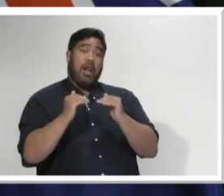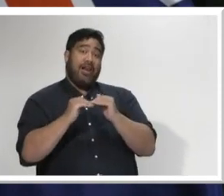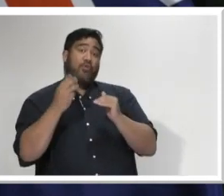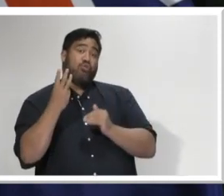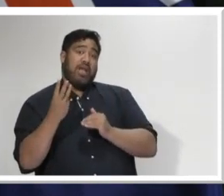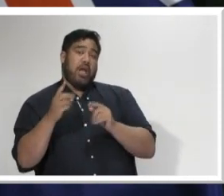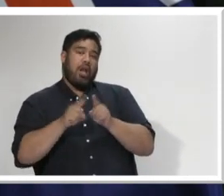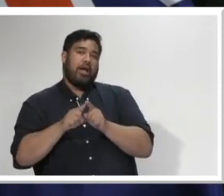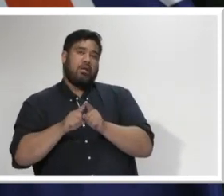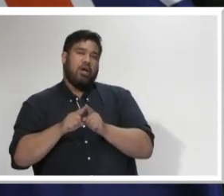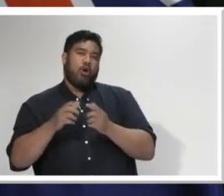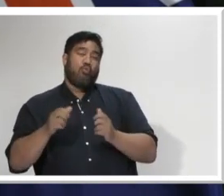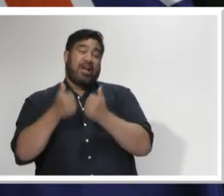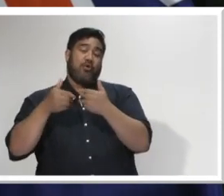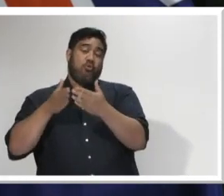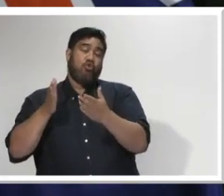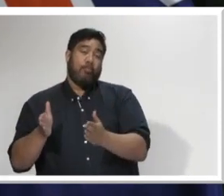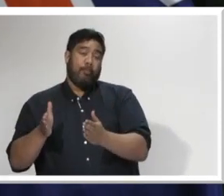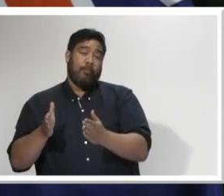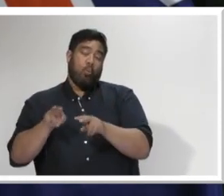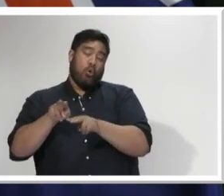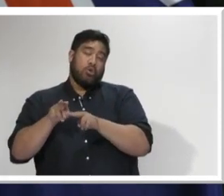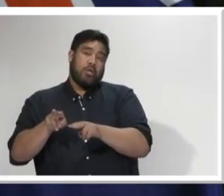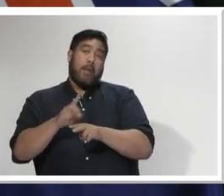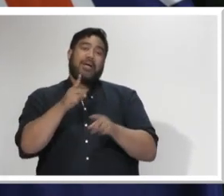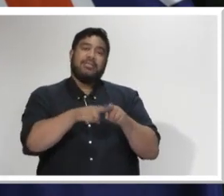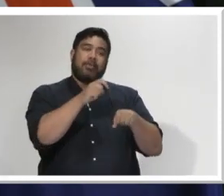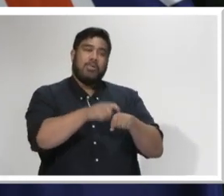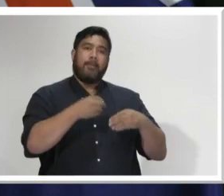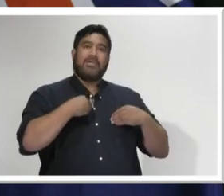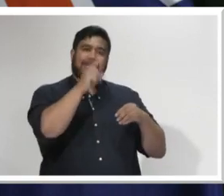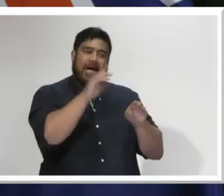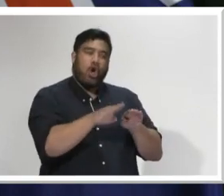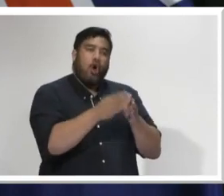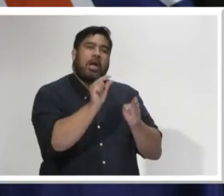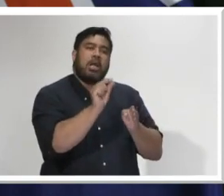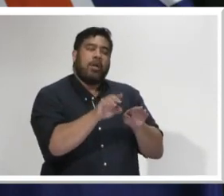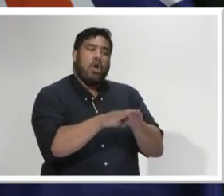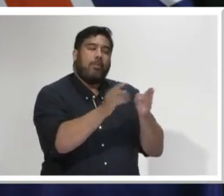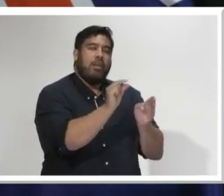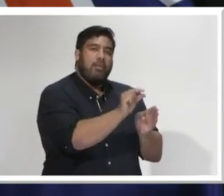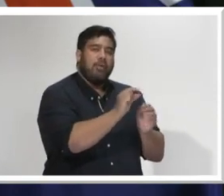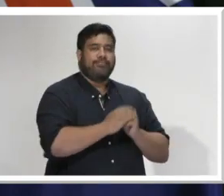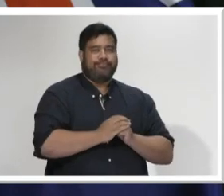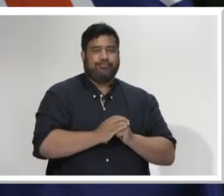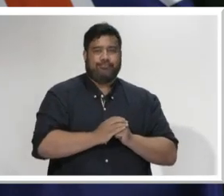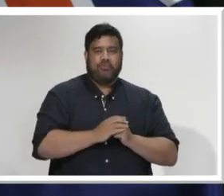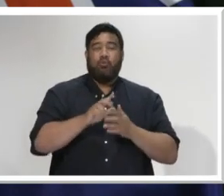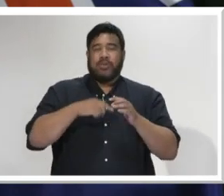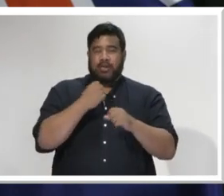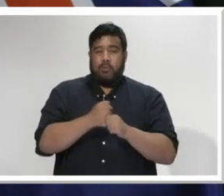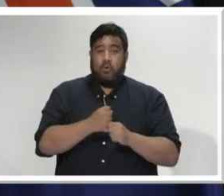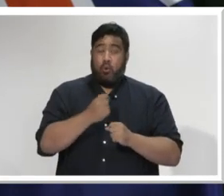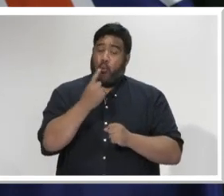room. Firstly, keep your bubble. The more we can limit the new people everyone is exposed